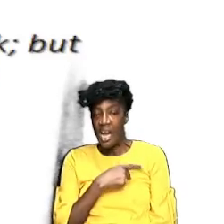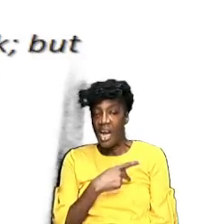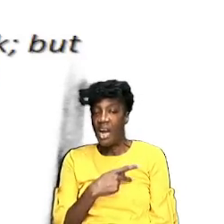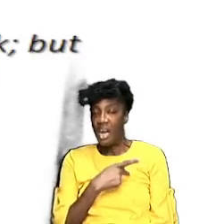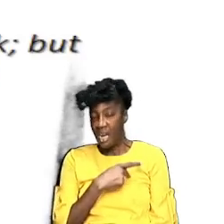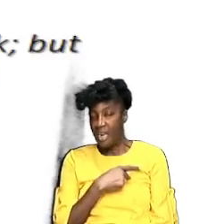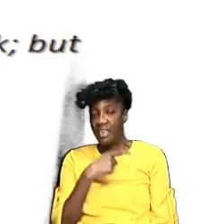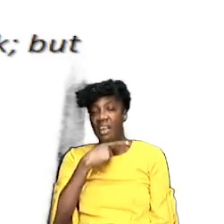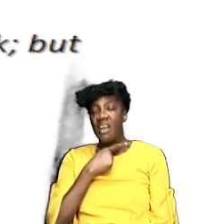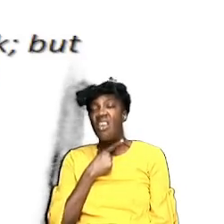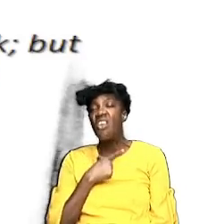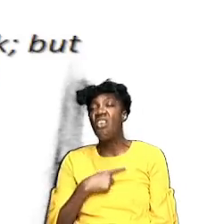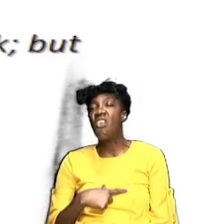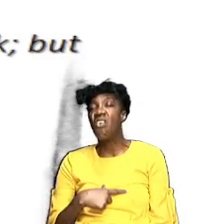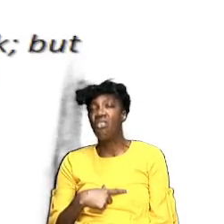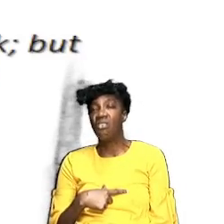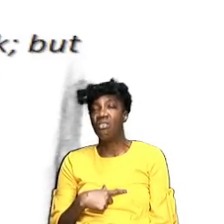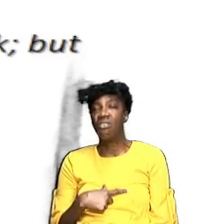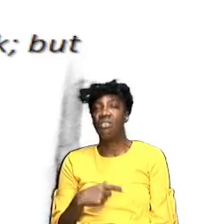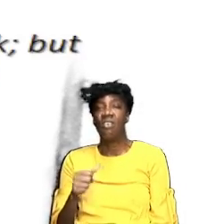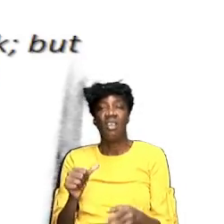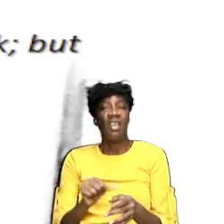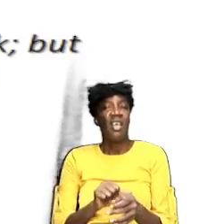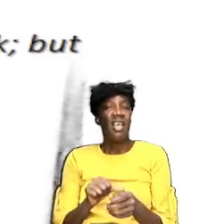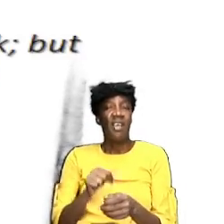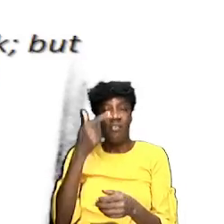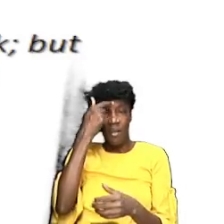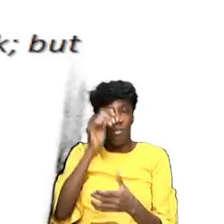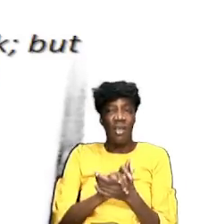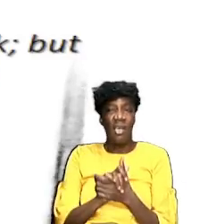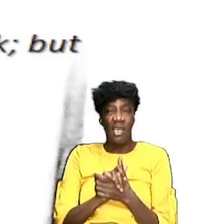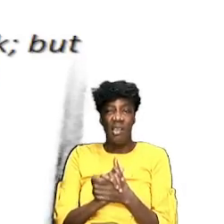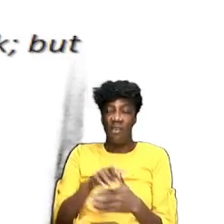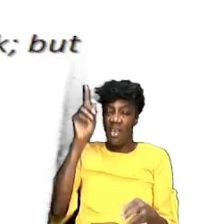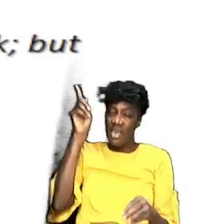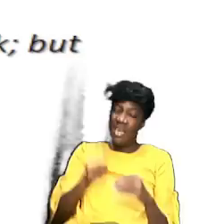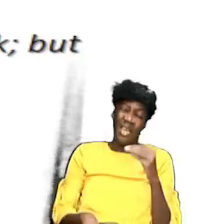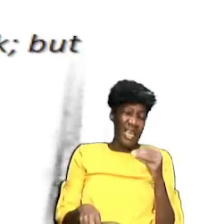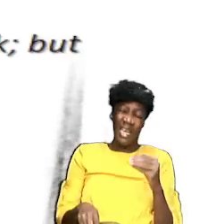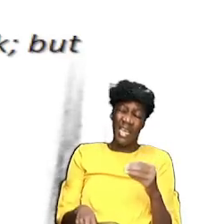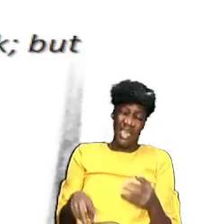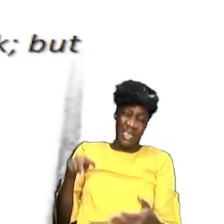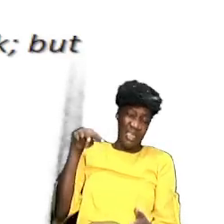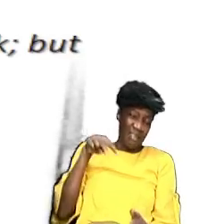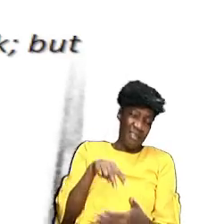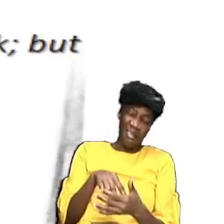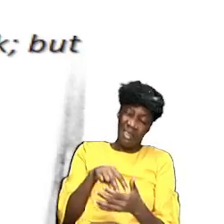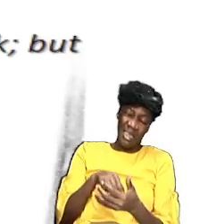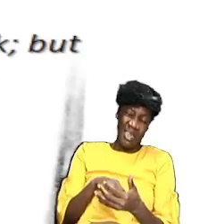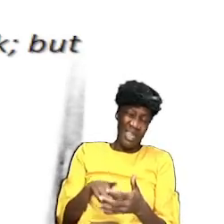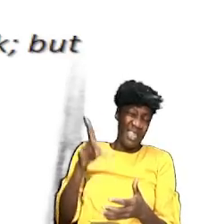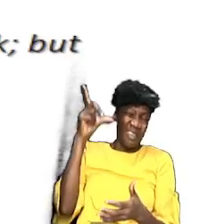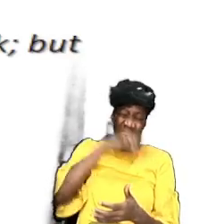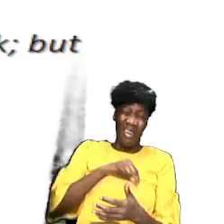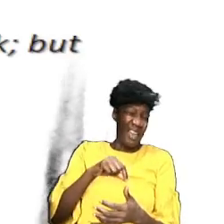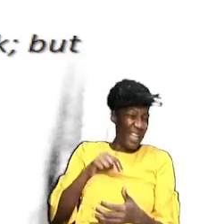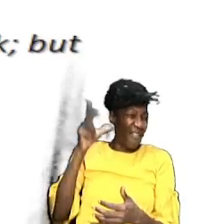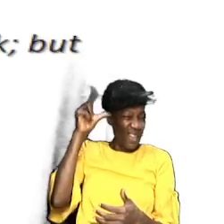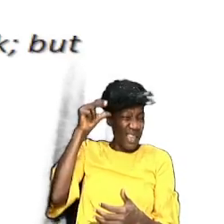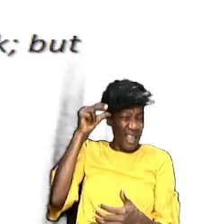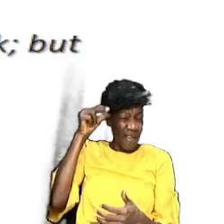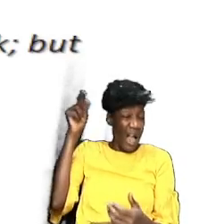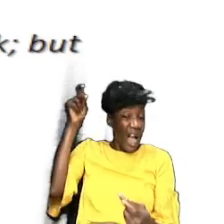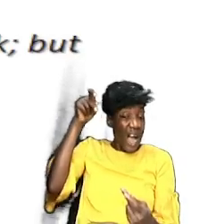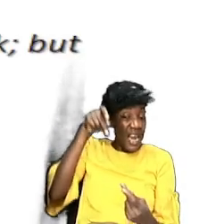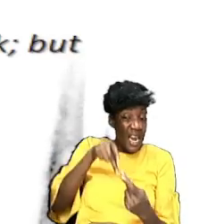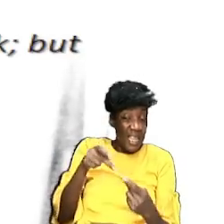Now, every believer cannot withstand the accusations of the devil unless he's living a life of victory over